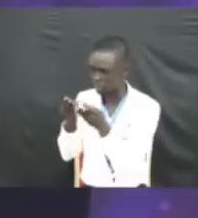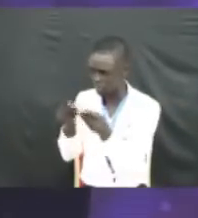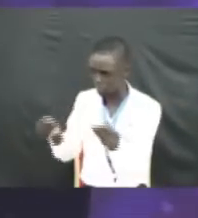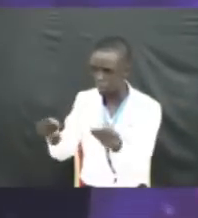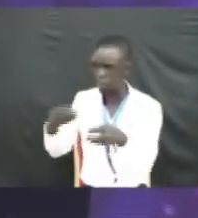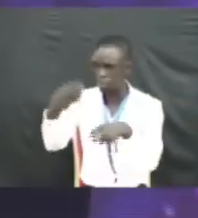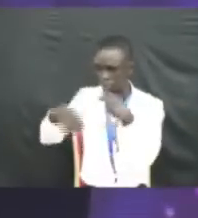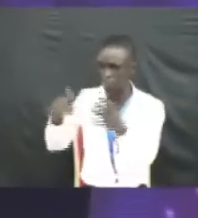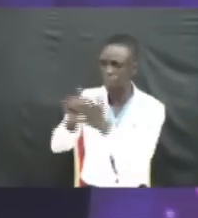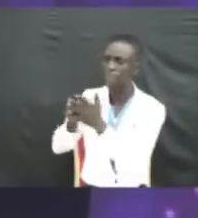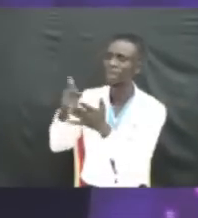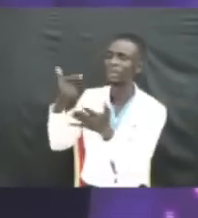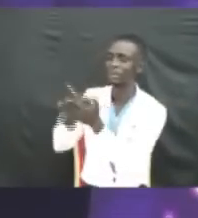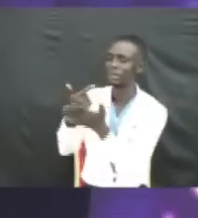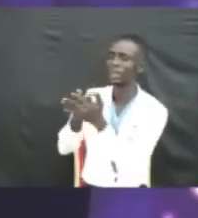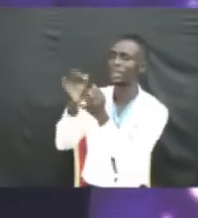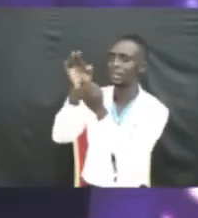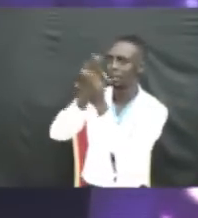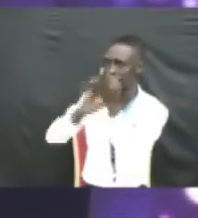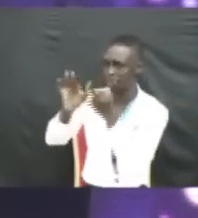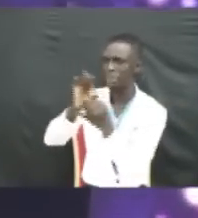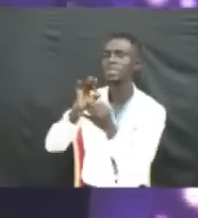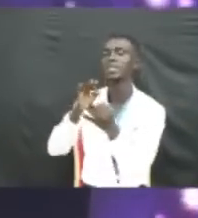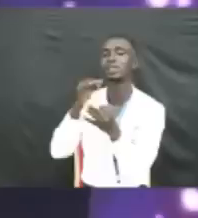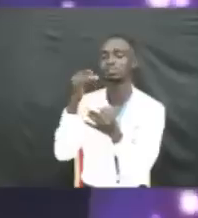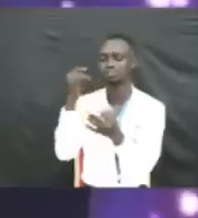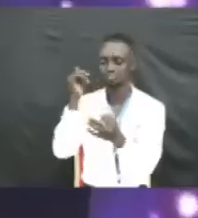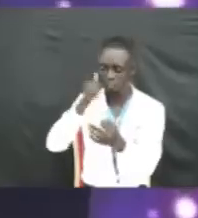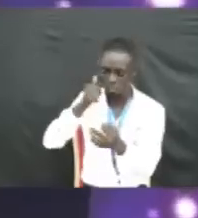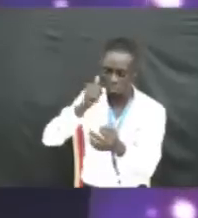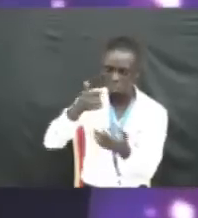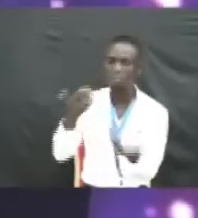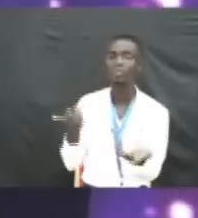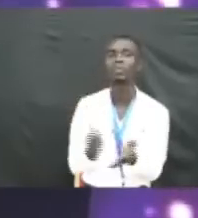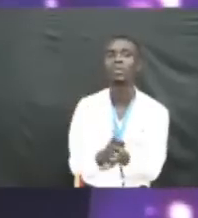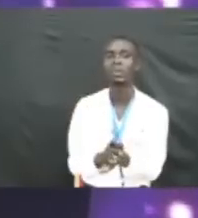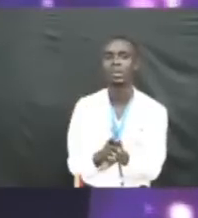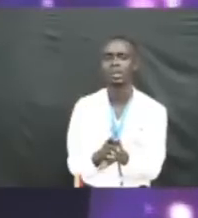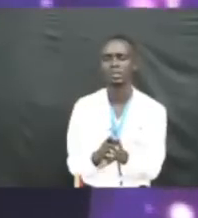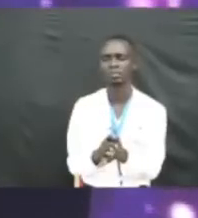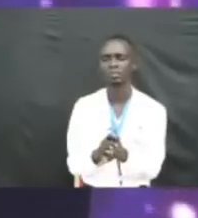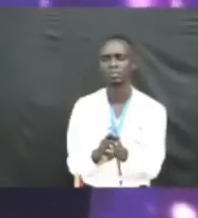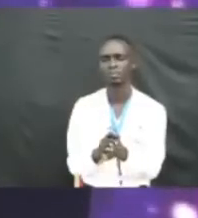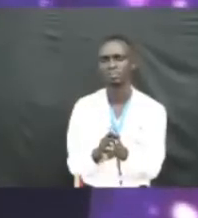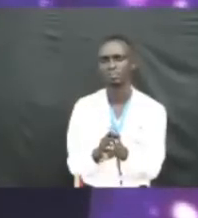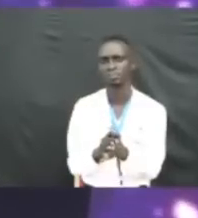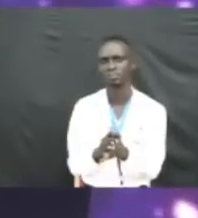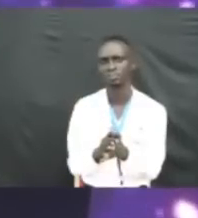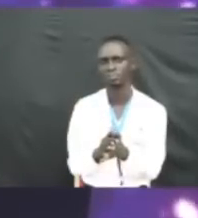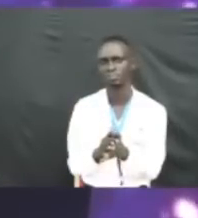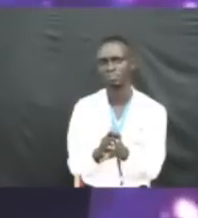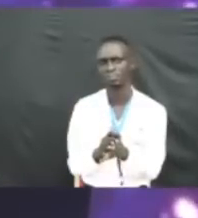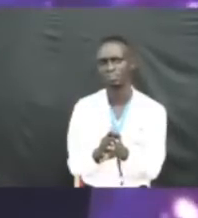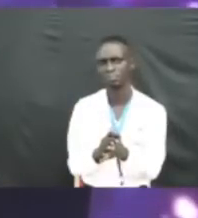this country on an everyday basis. Various problems. Um not a long